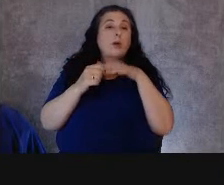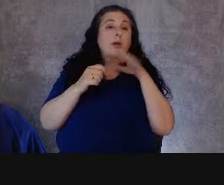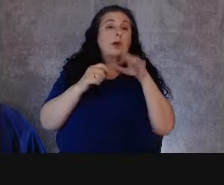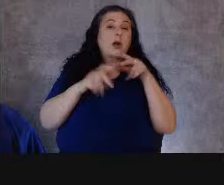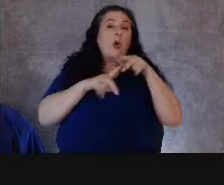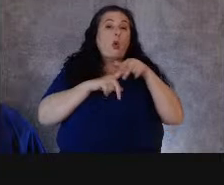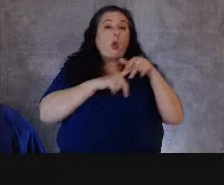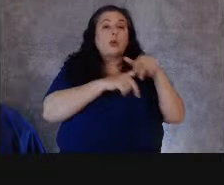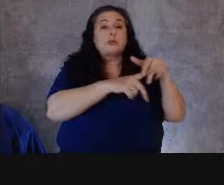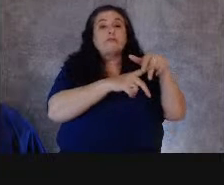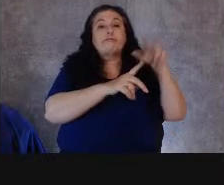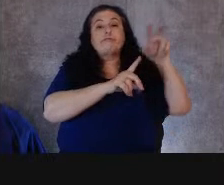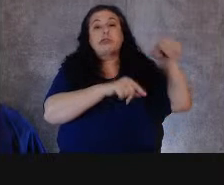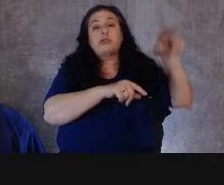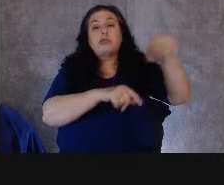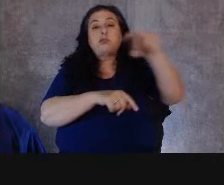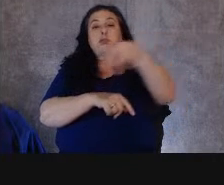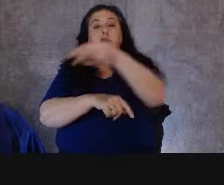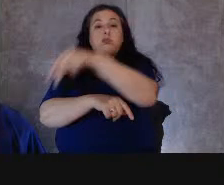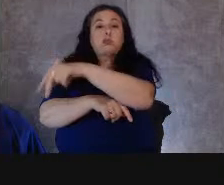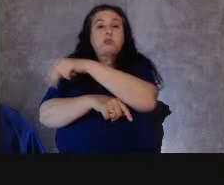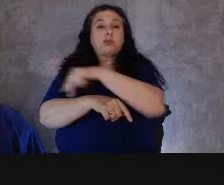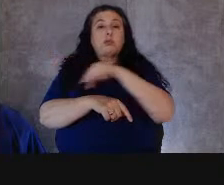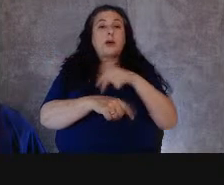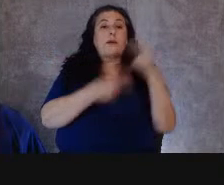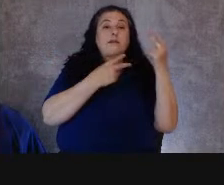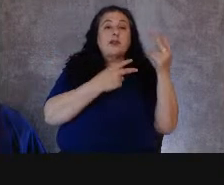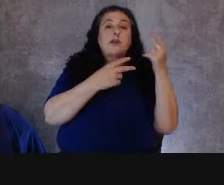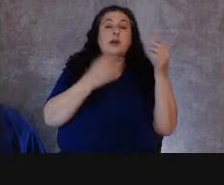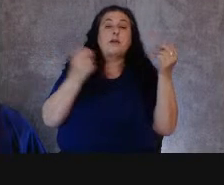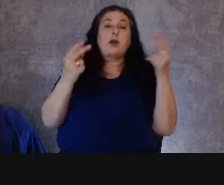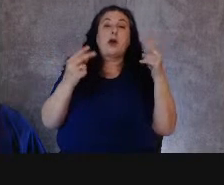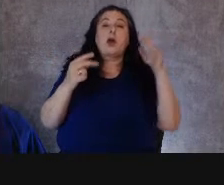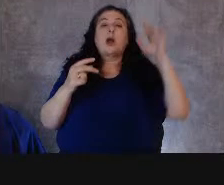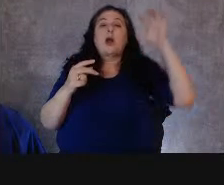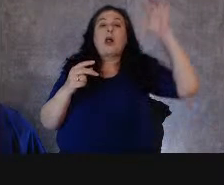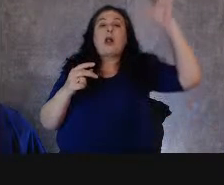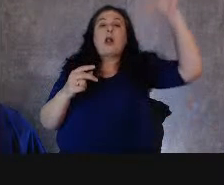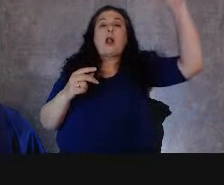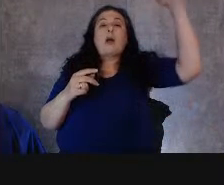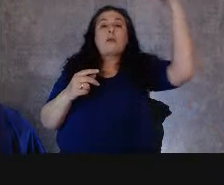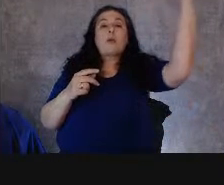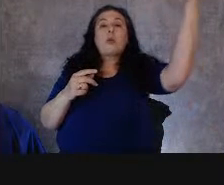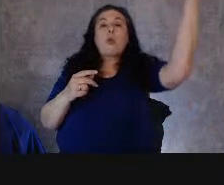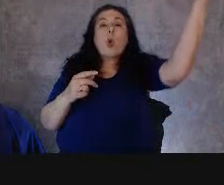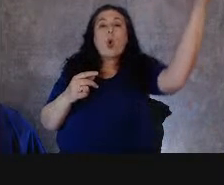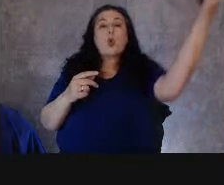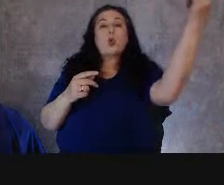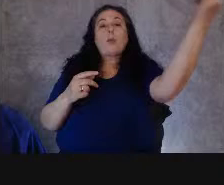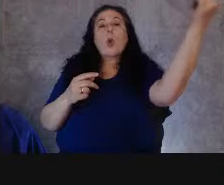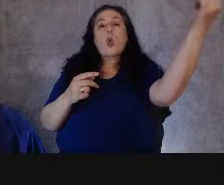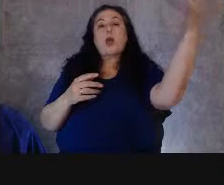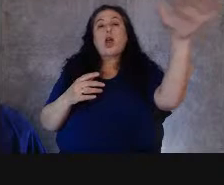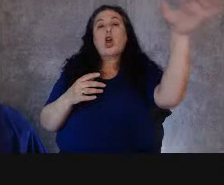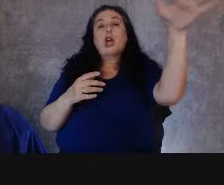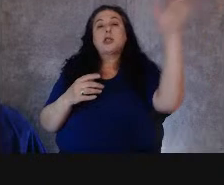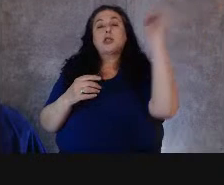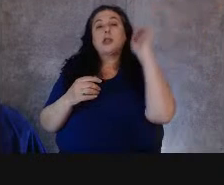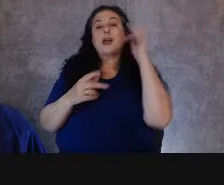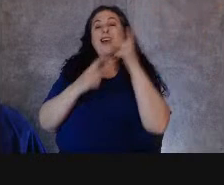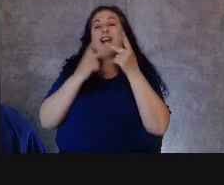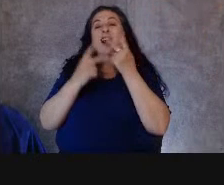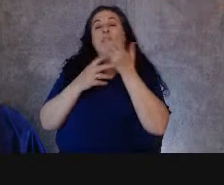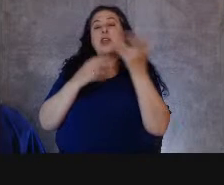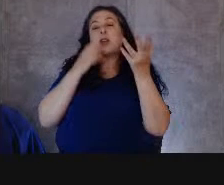horseback, and they were able to visit very, very remote areas. And this would be the kind of thing